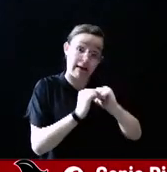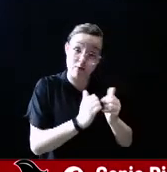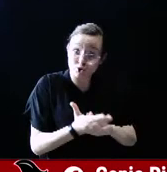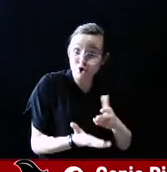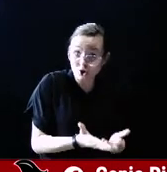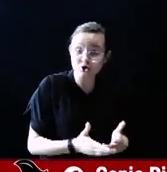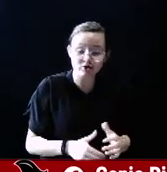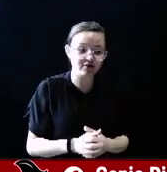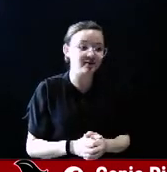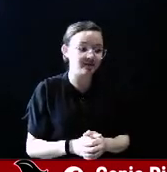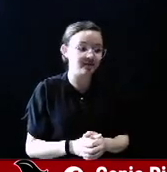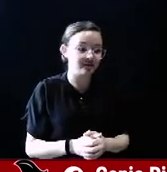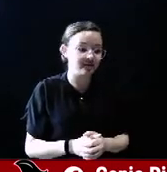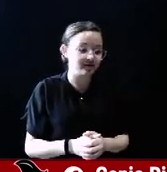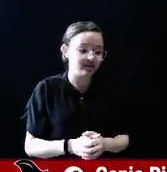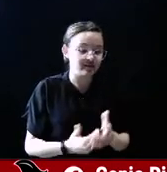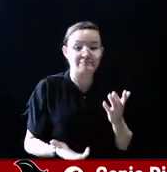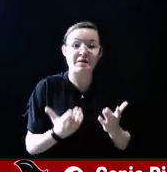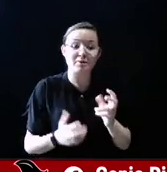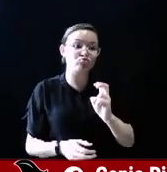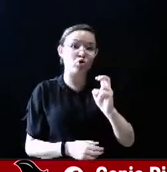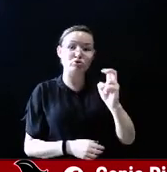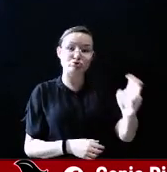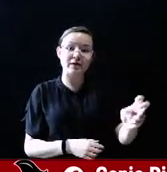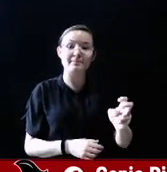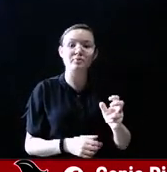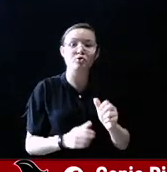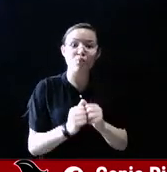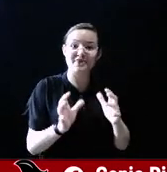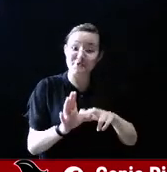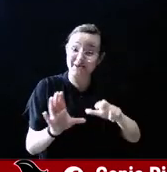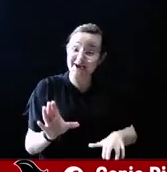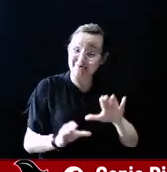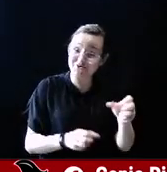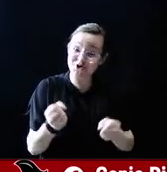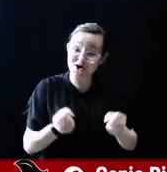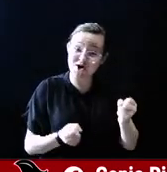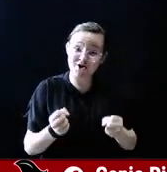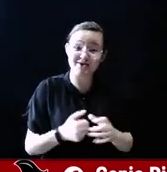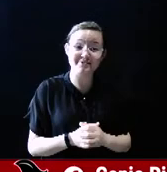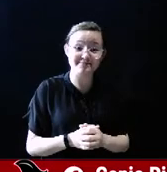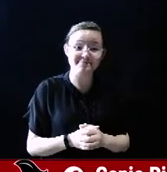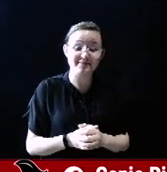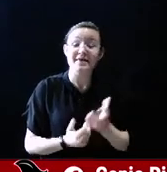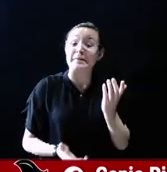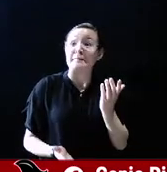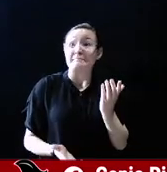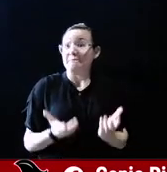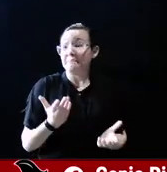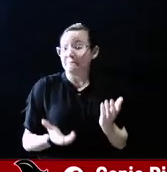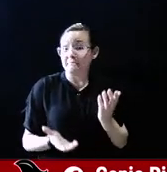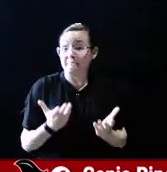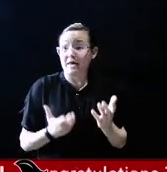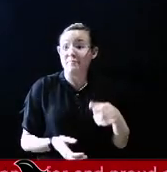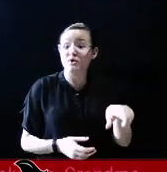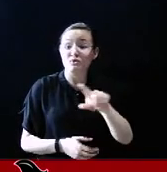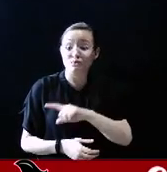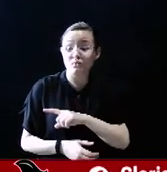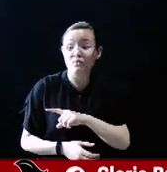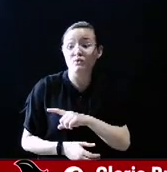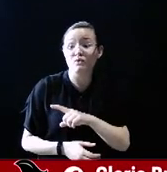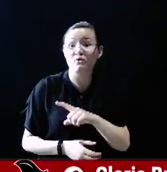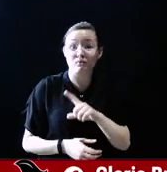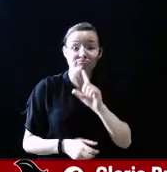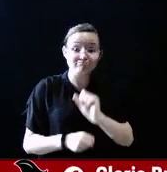cook, taking a road trip without ever getting out of your car. Maybe you have spent some time doing